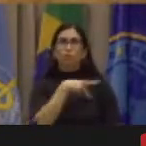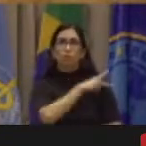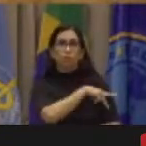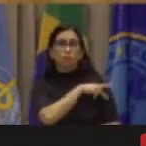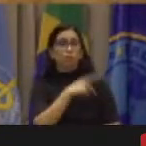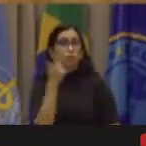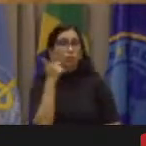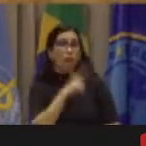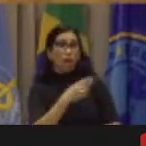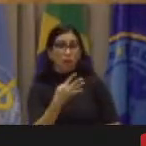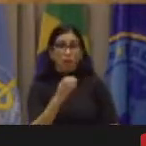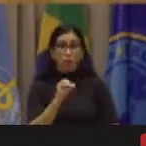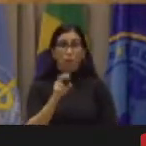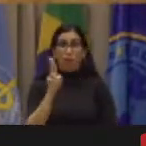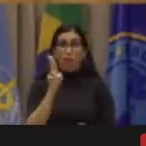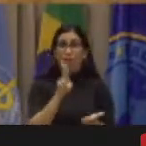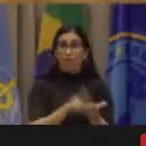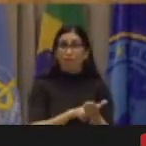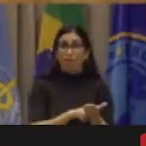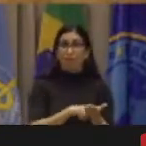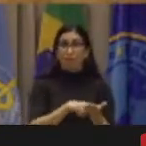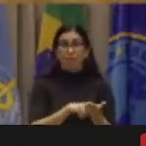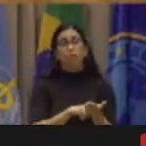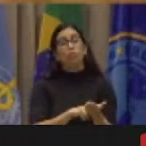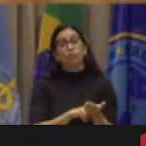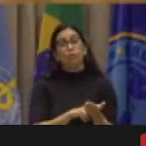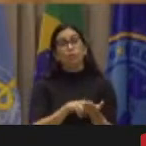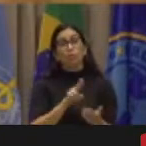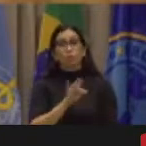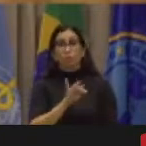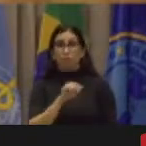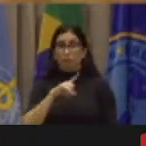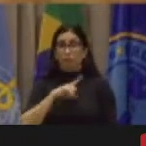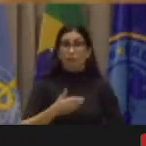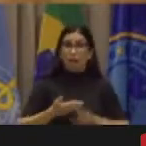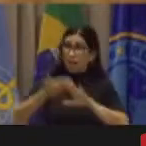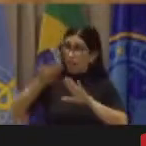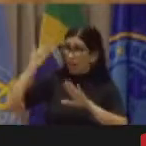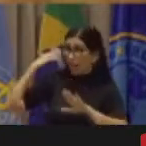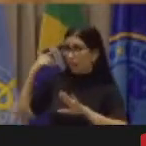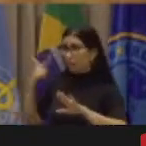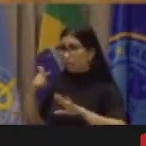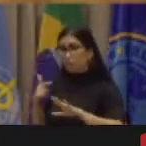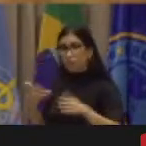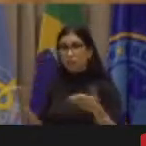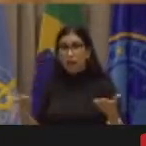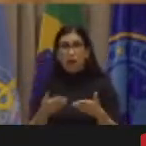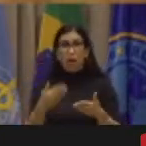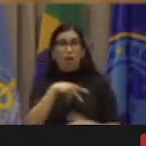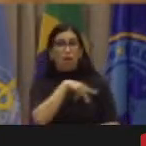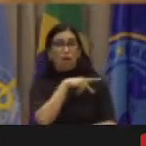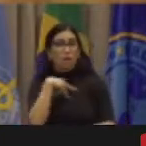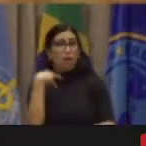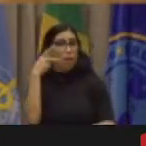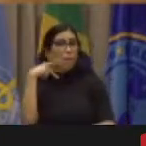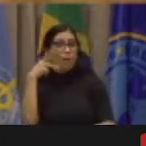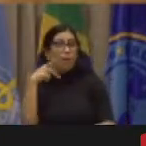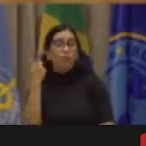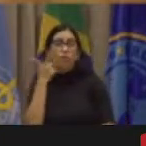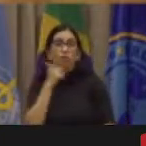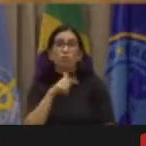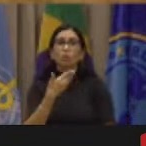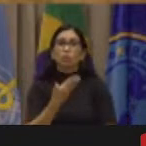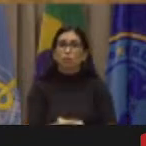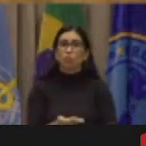So in the hospital, in the ICU, we put several beds, everything that never existed before. In the small areas